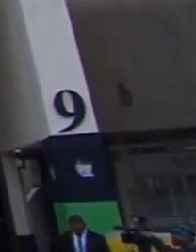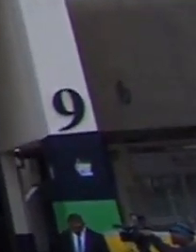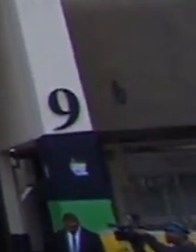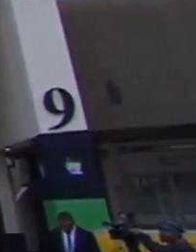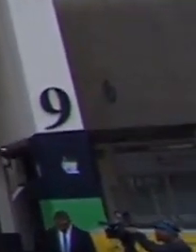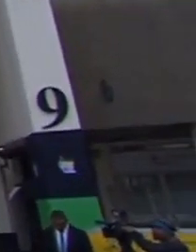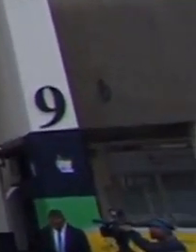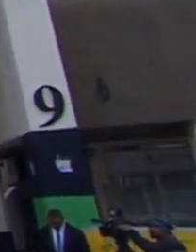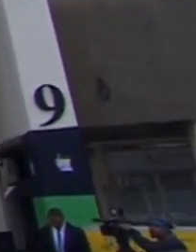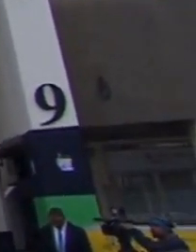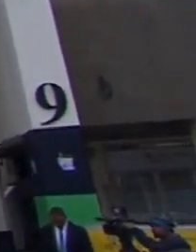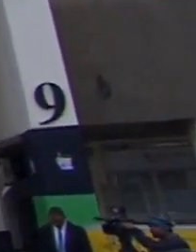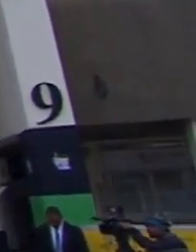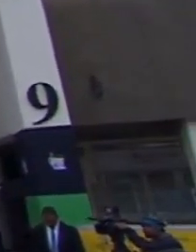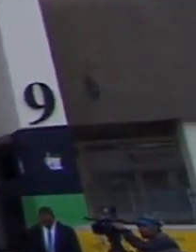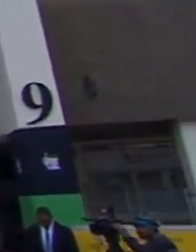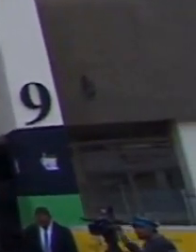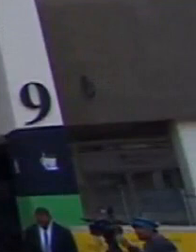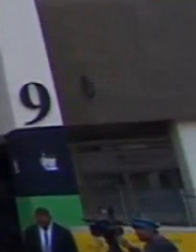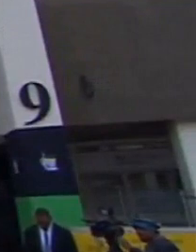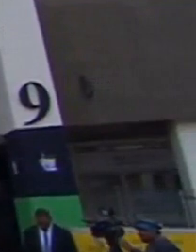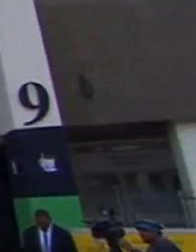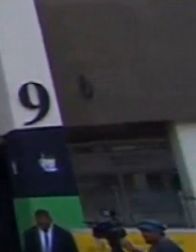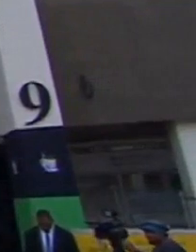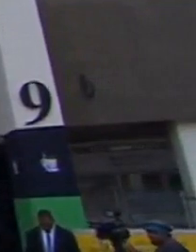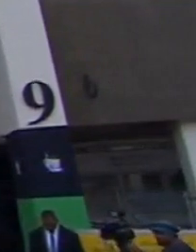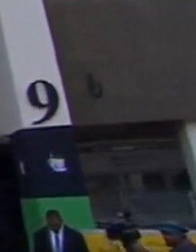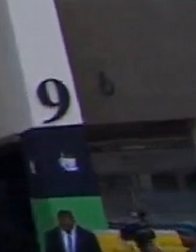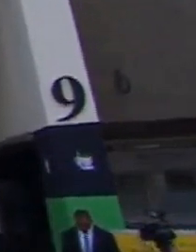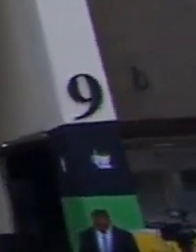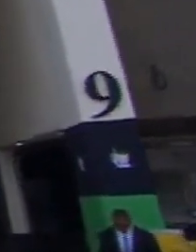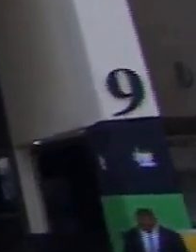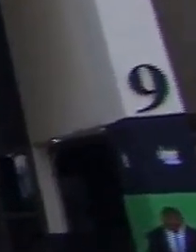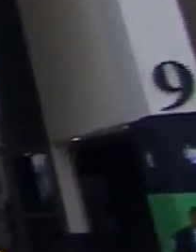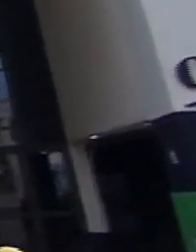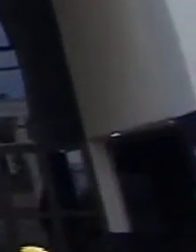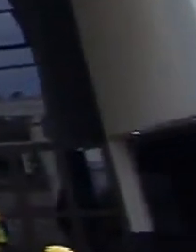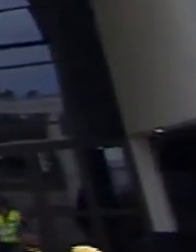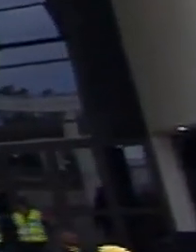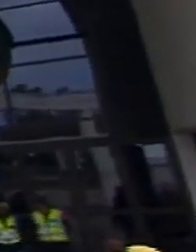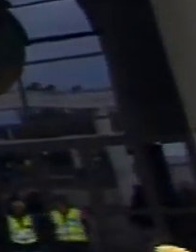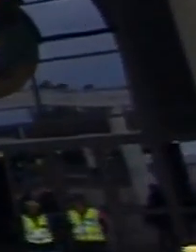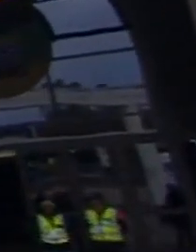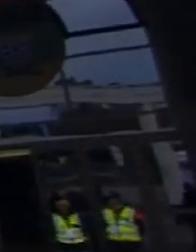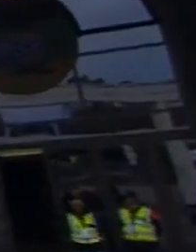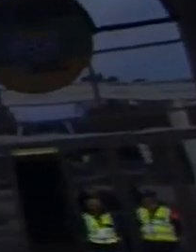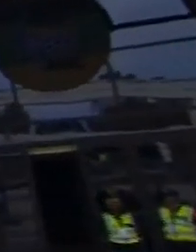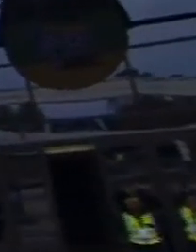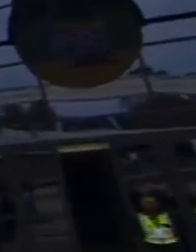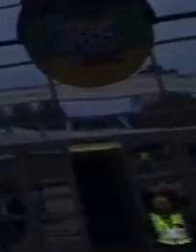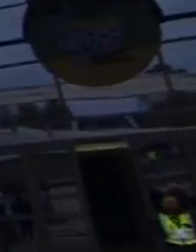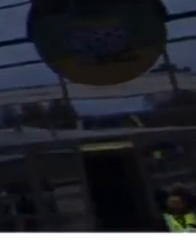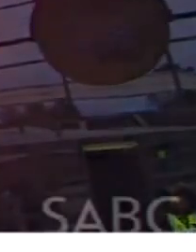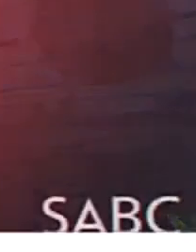The ANC is holding its second day of its policy conference, and today it's all about the commissions, where they will